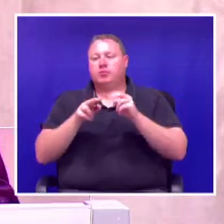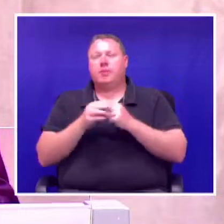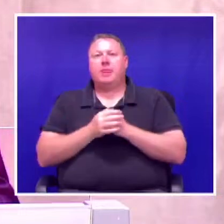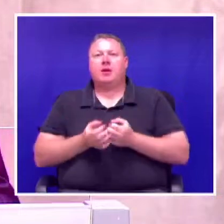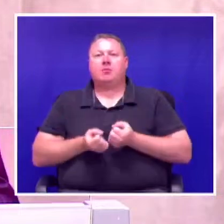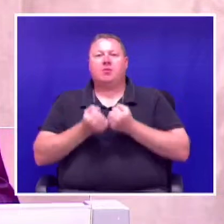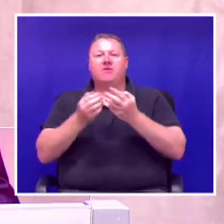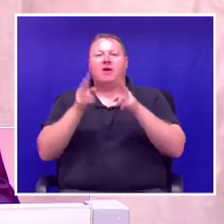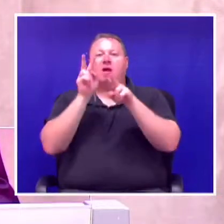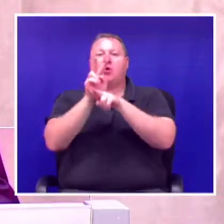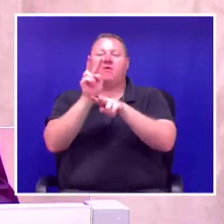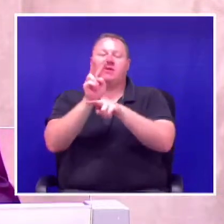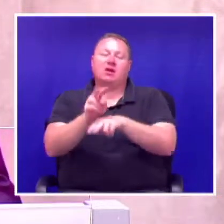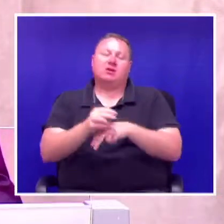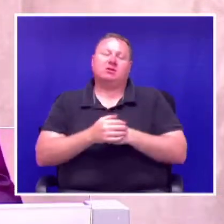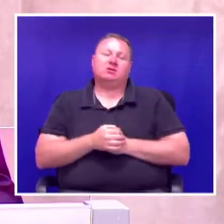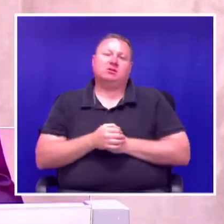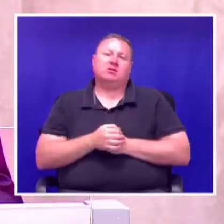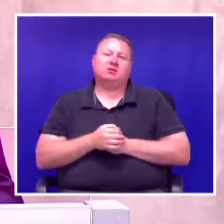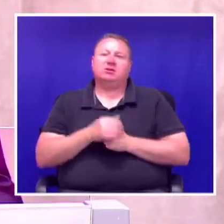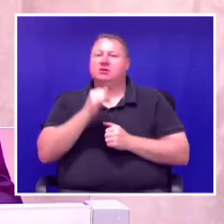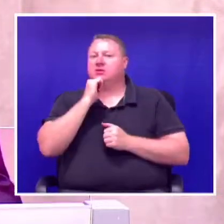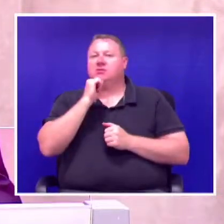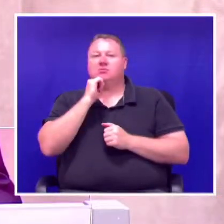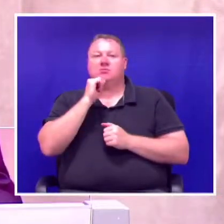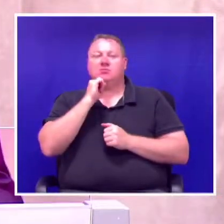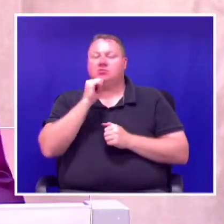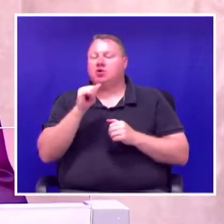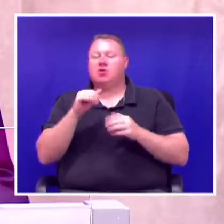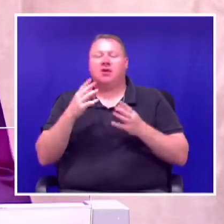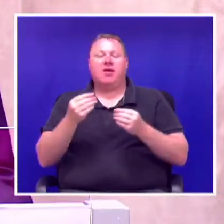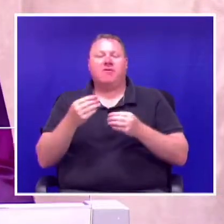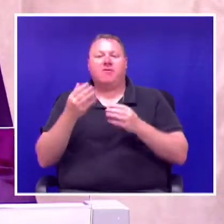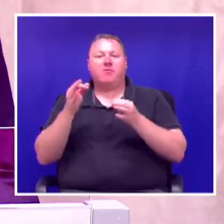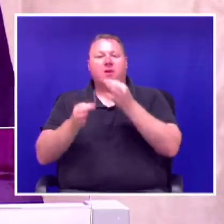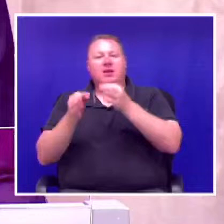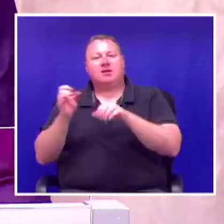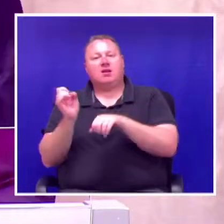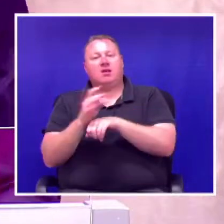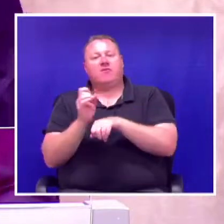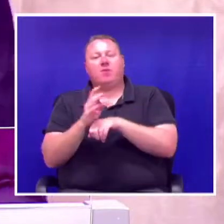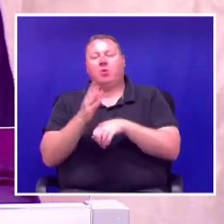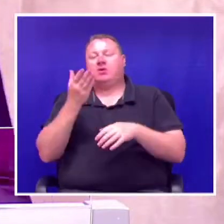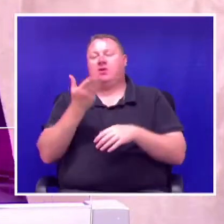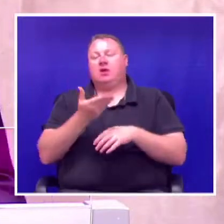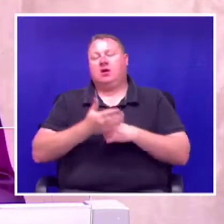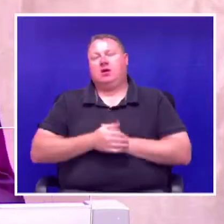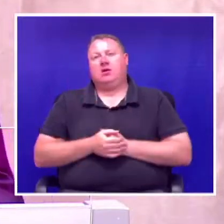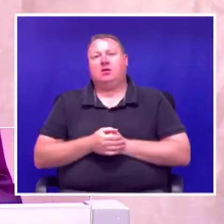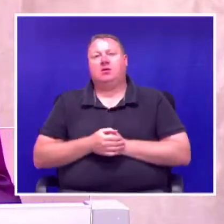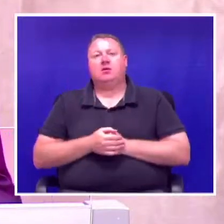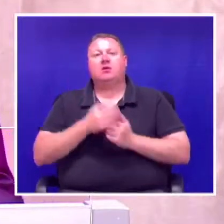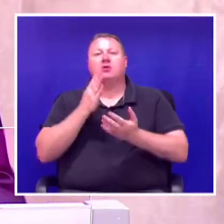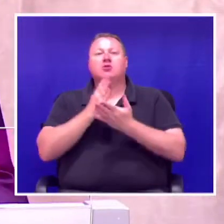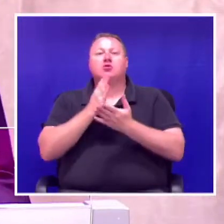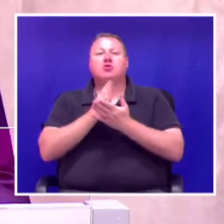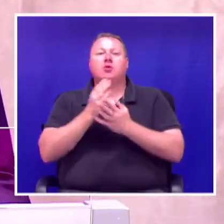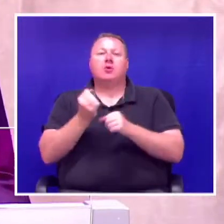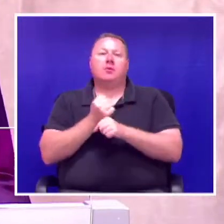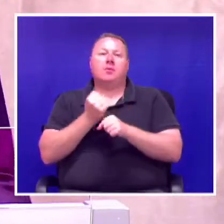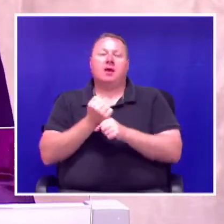provide oversight without undue influence. To ensure we deliver to the